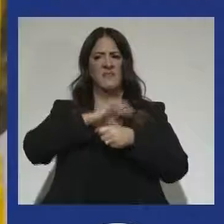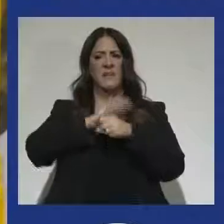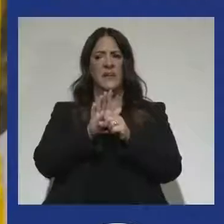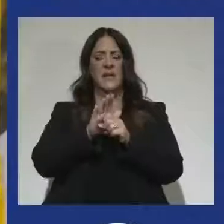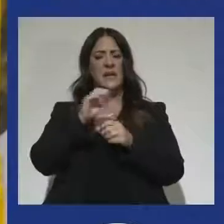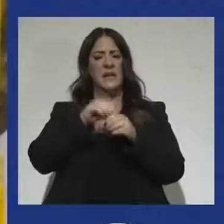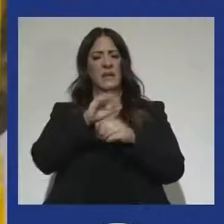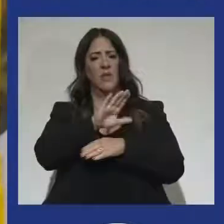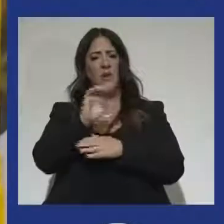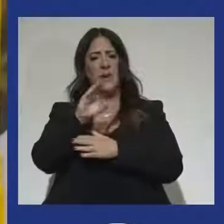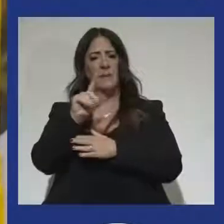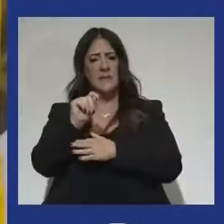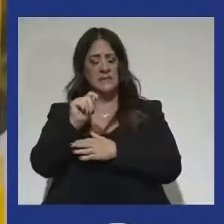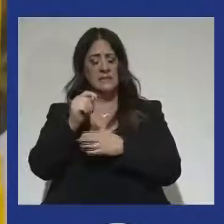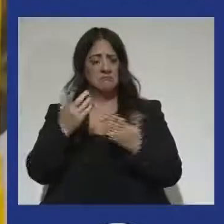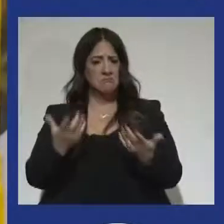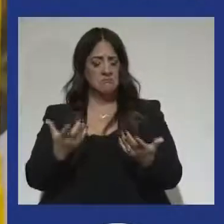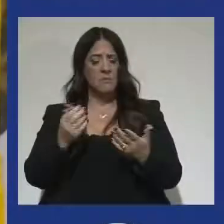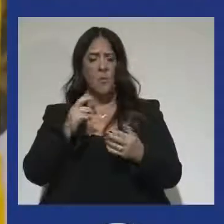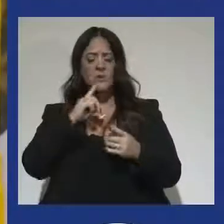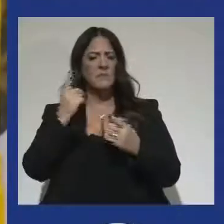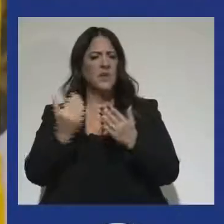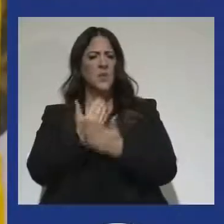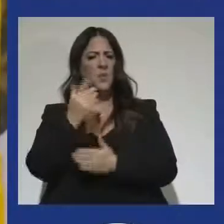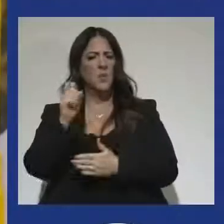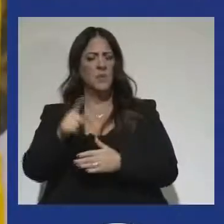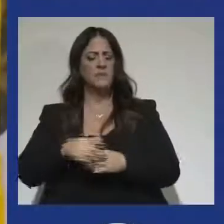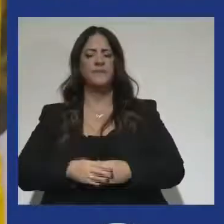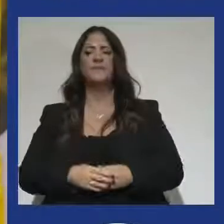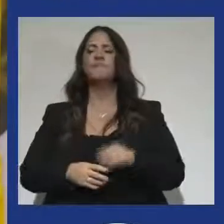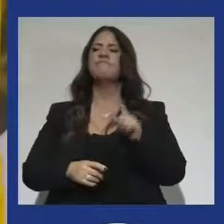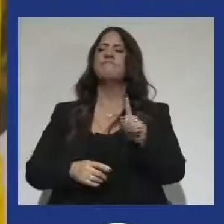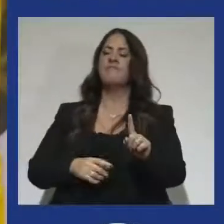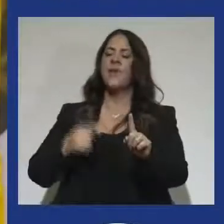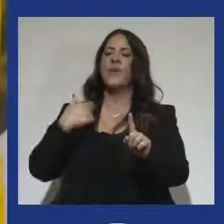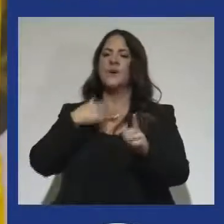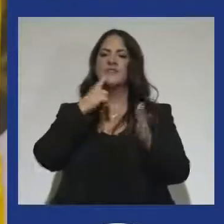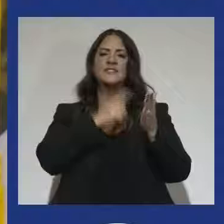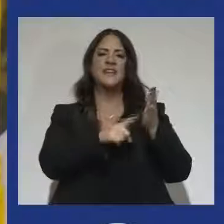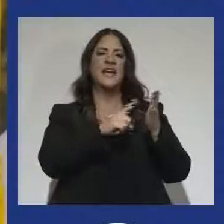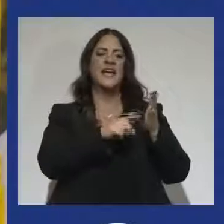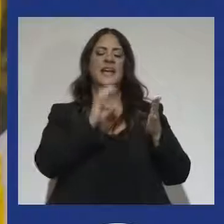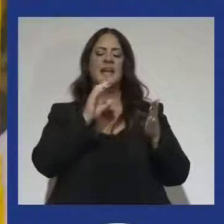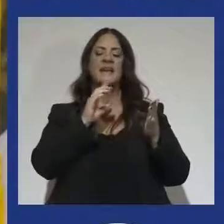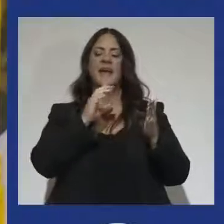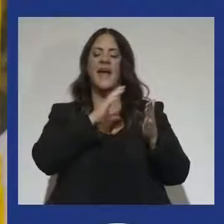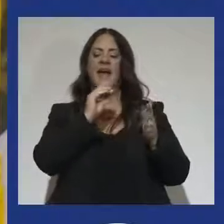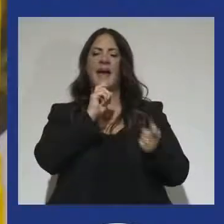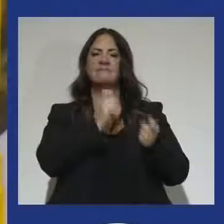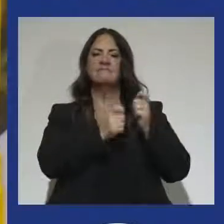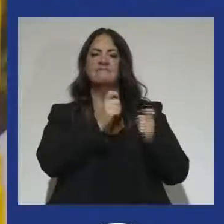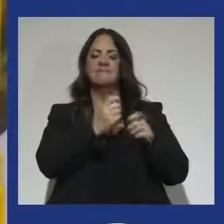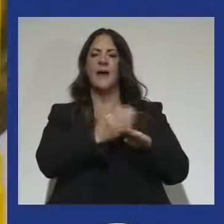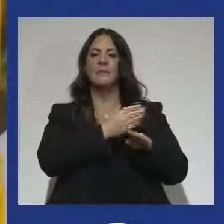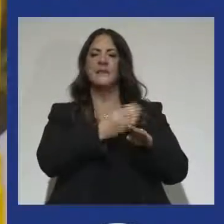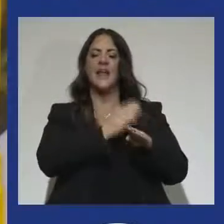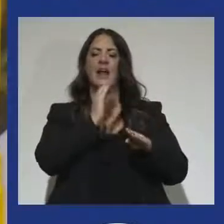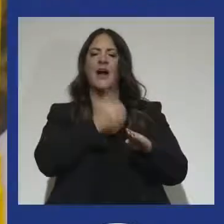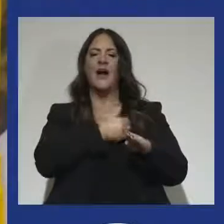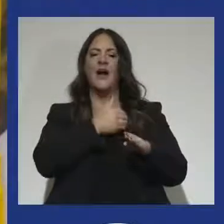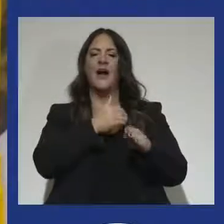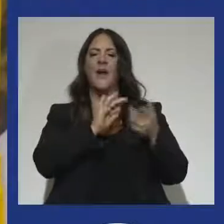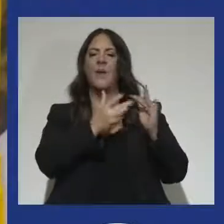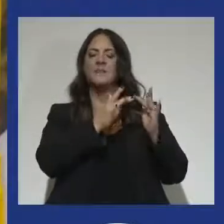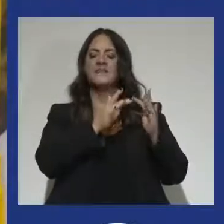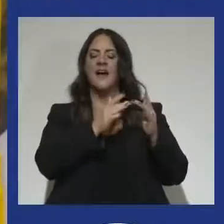new? Stay tuned. I mean, we're checking websites daily and also working